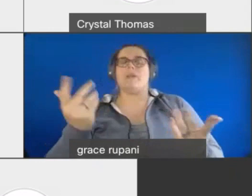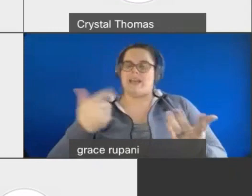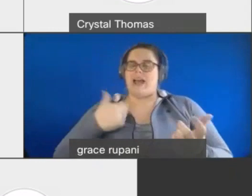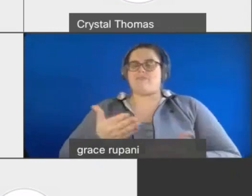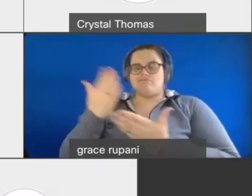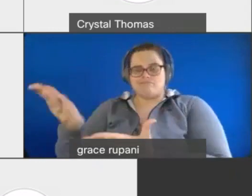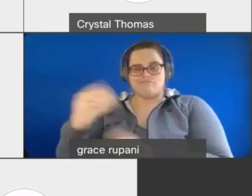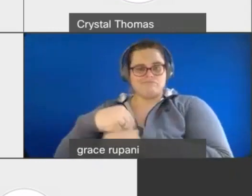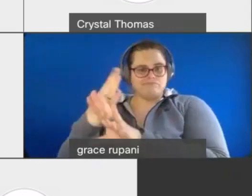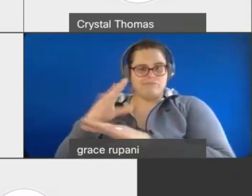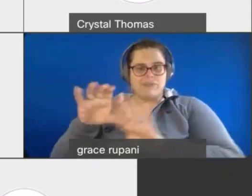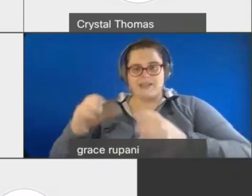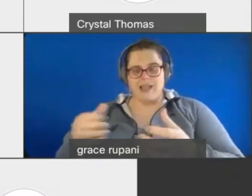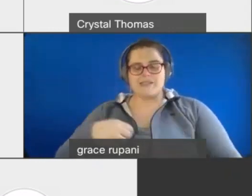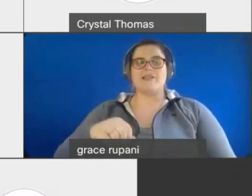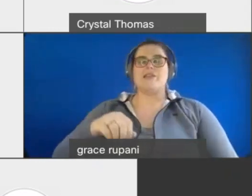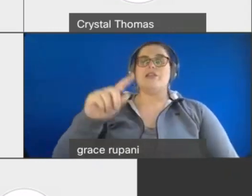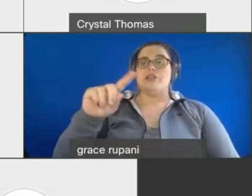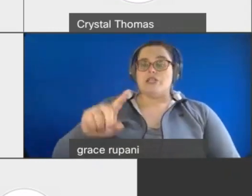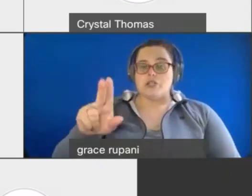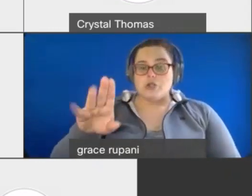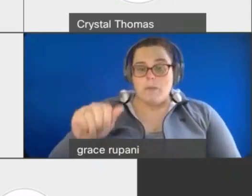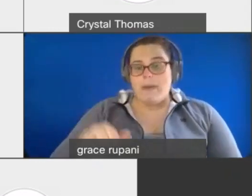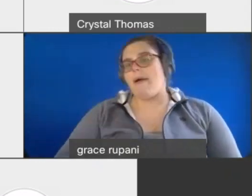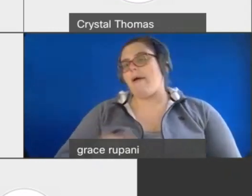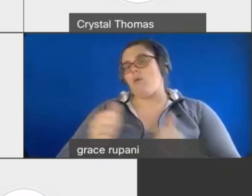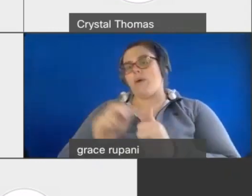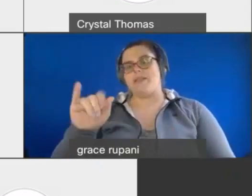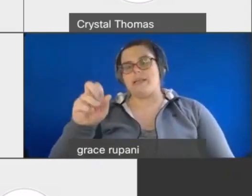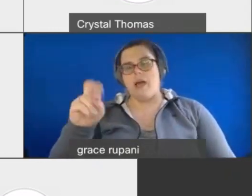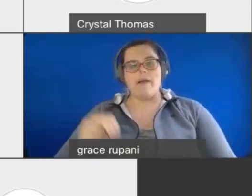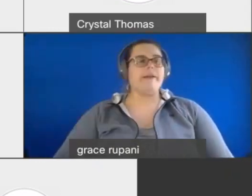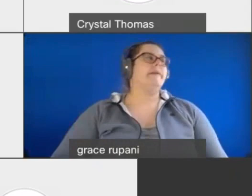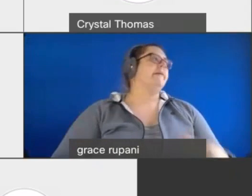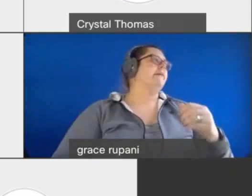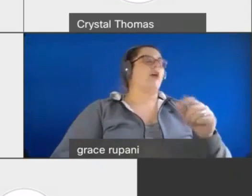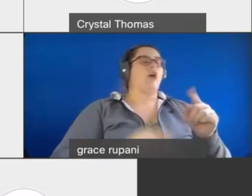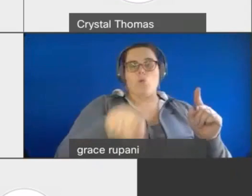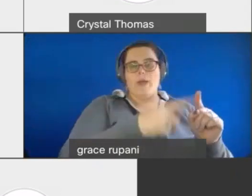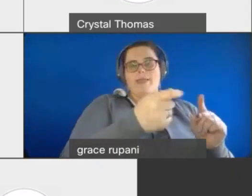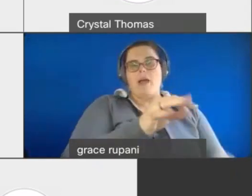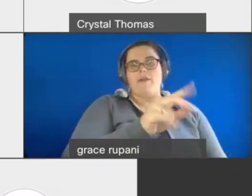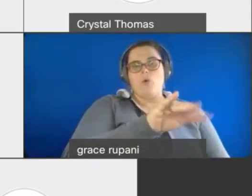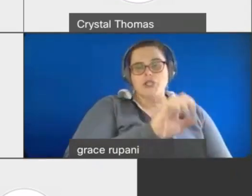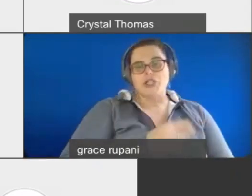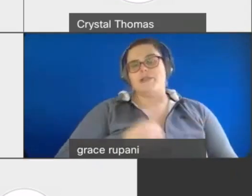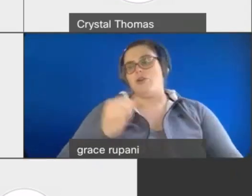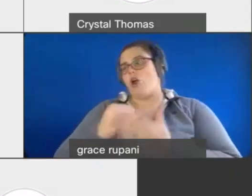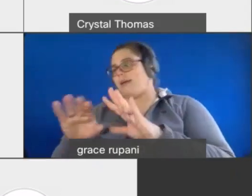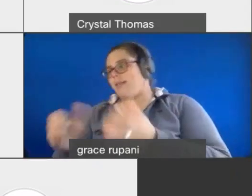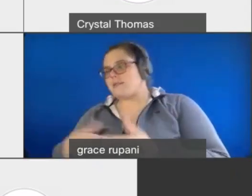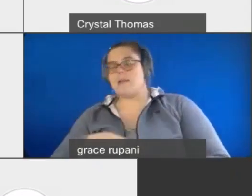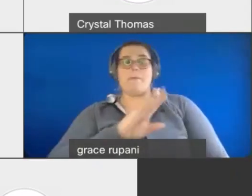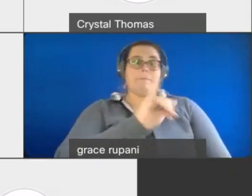cooking classes, Zumba with Dion, kickboxing, fitness, Wheel of Fortune, bingo, and art classes. As a matter of